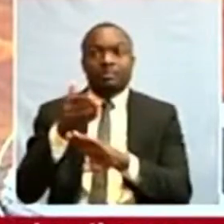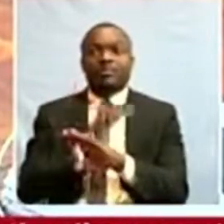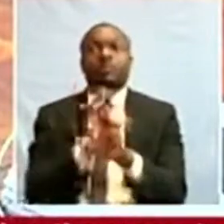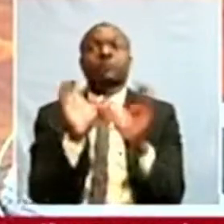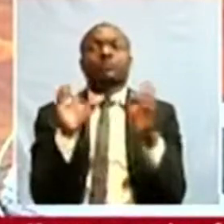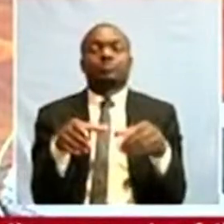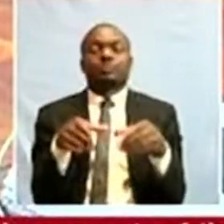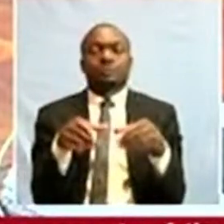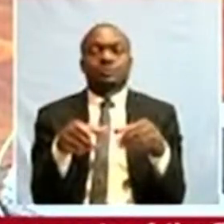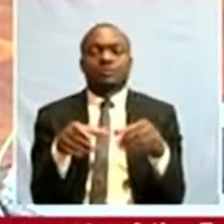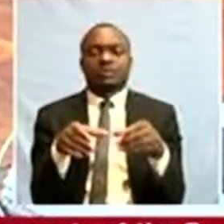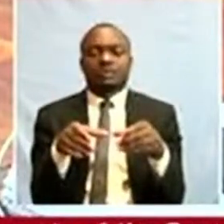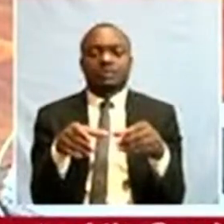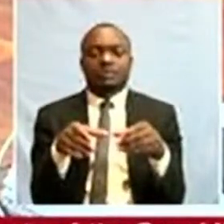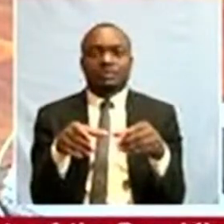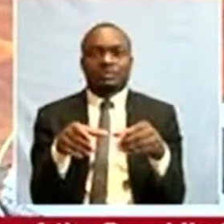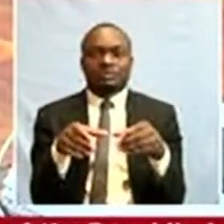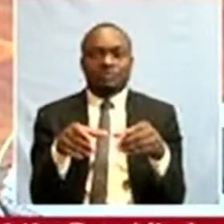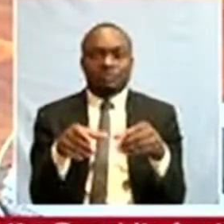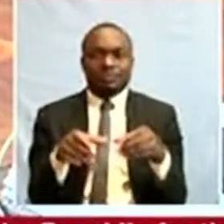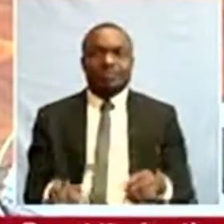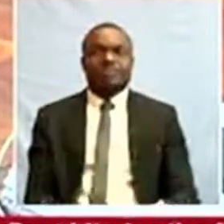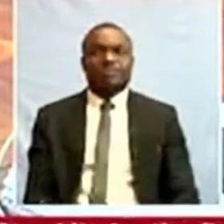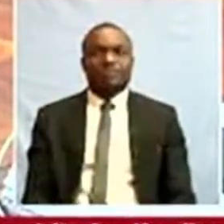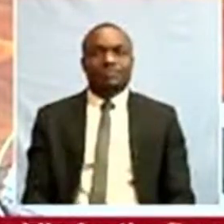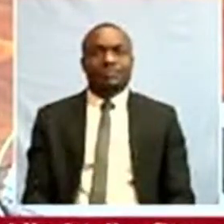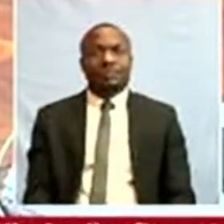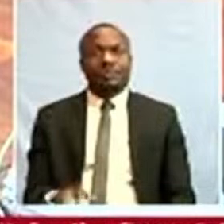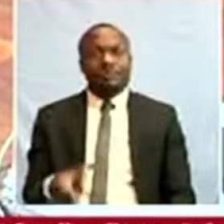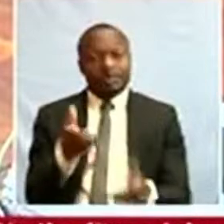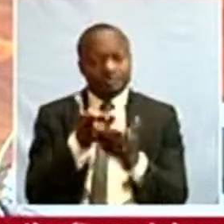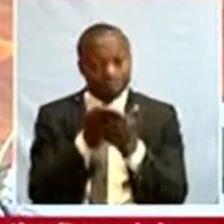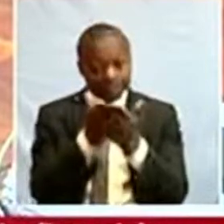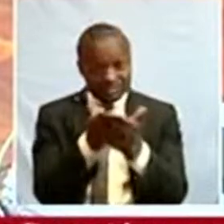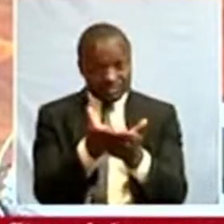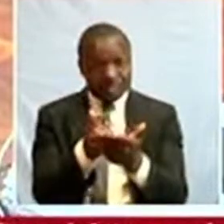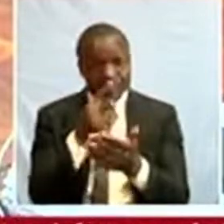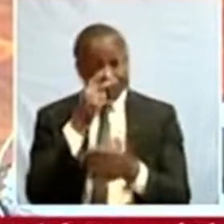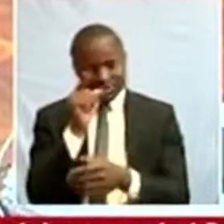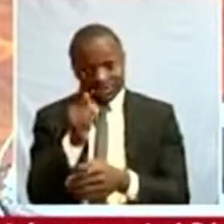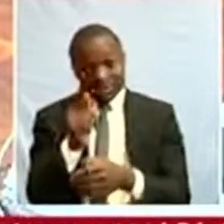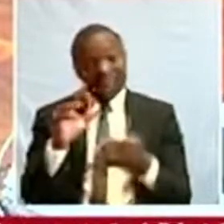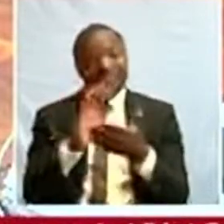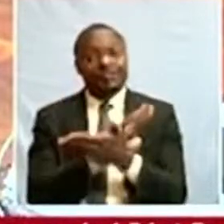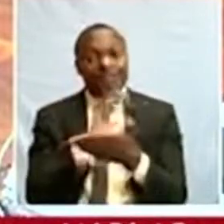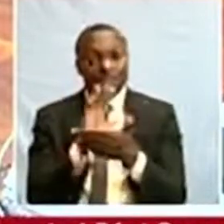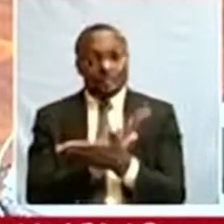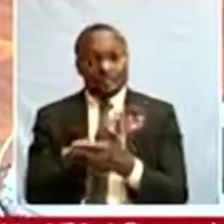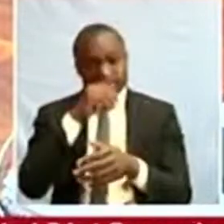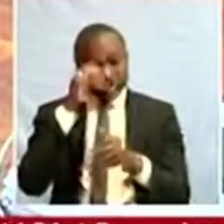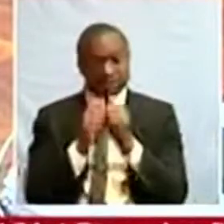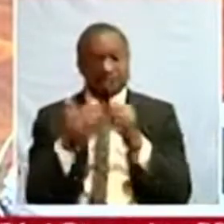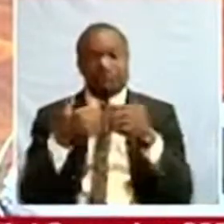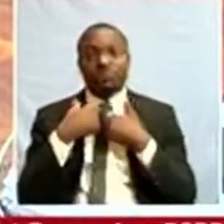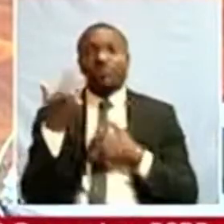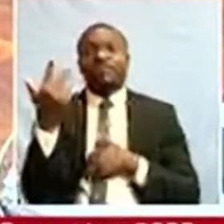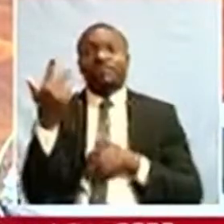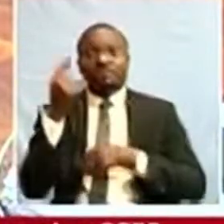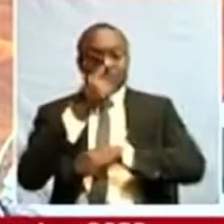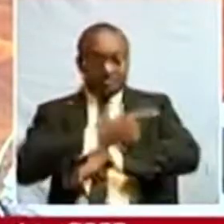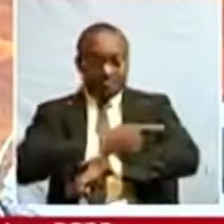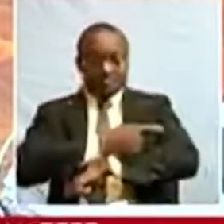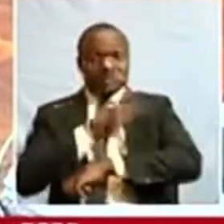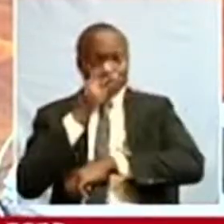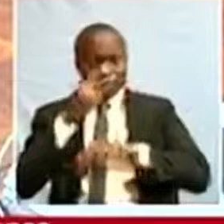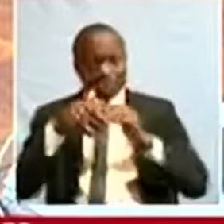committee, and the resubmission is to see you in the quickest possible time, because we've only got 3 days. So